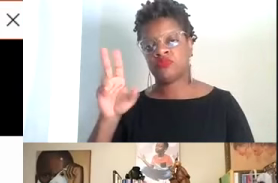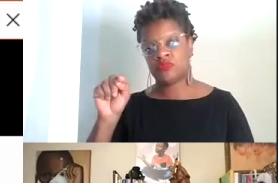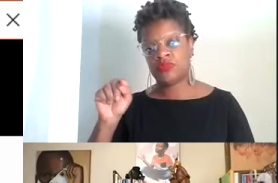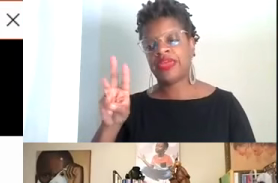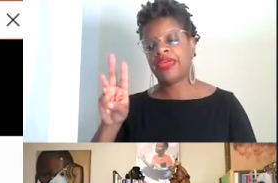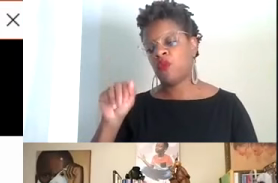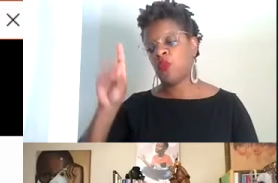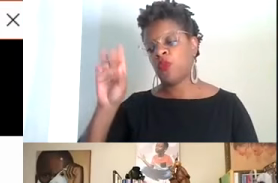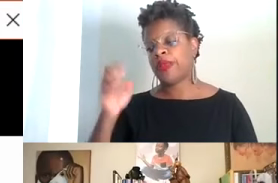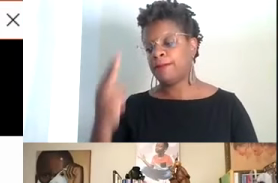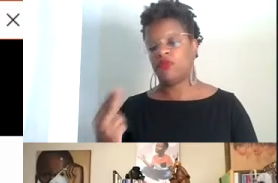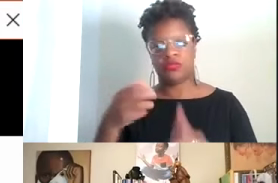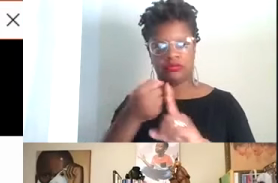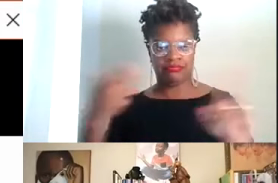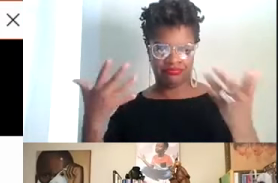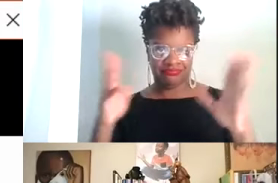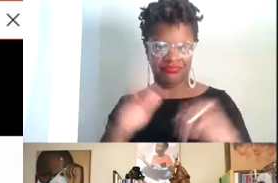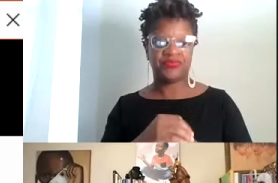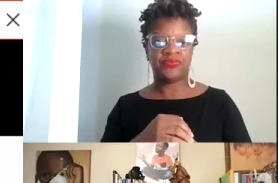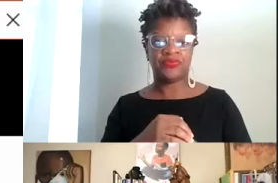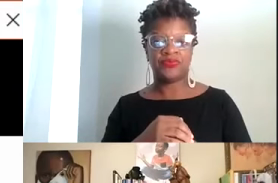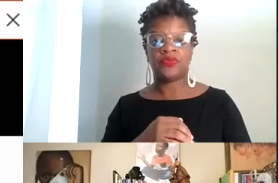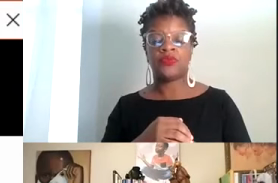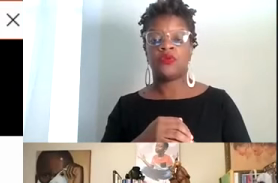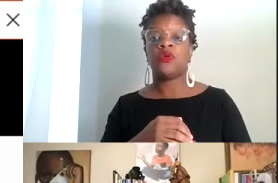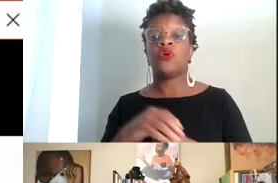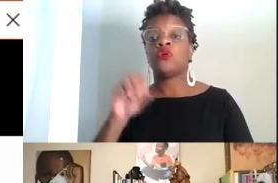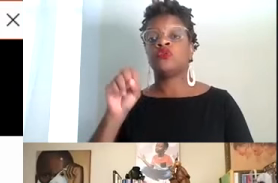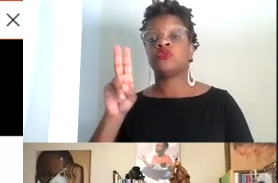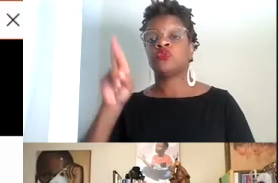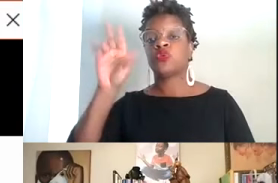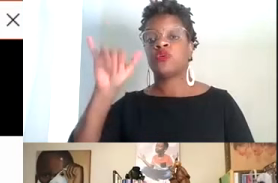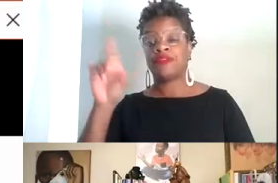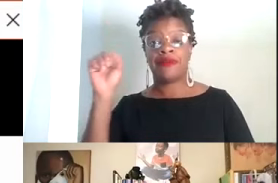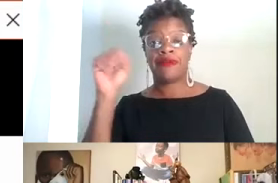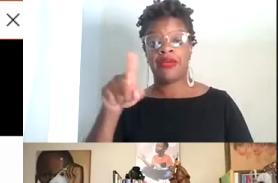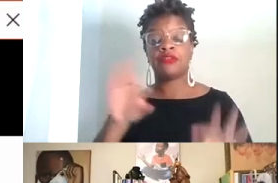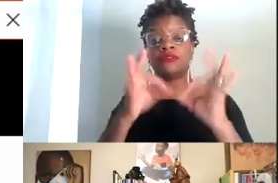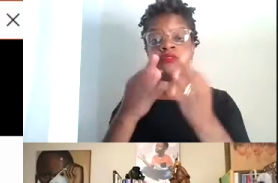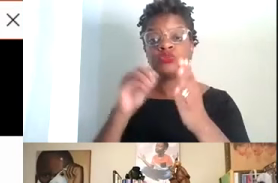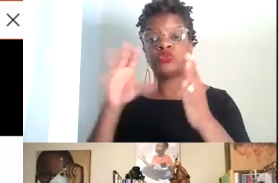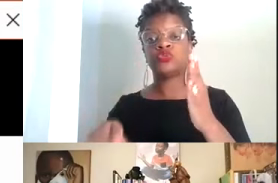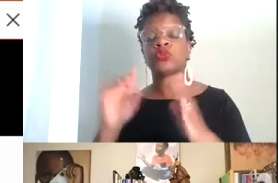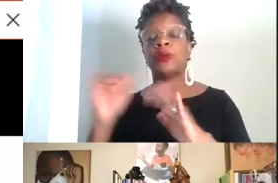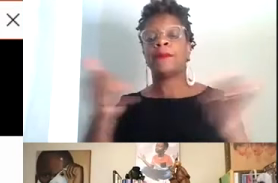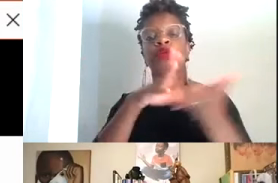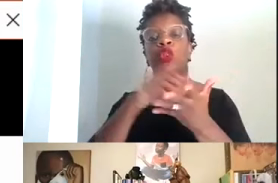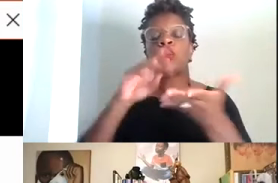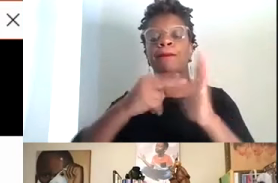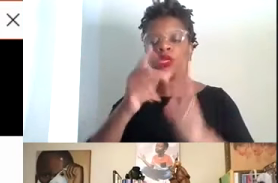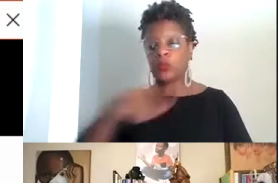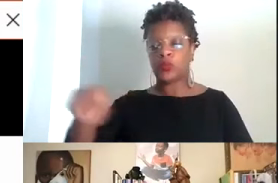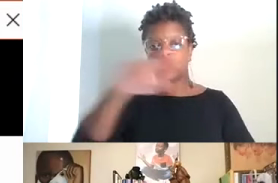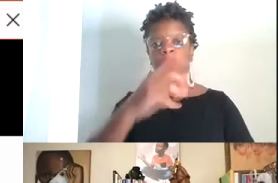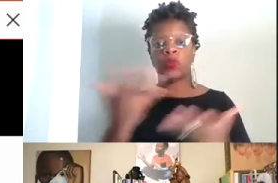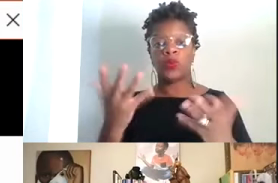When we asked students and families what their priorities were for playful learning, they shared with us that the things they would